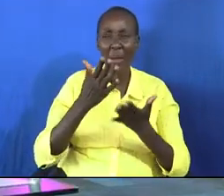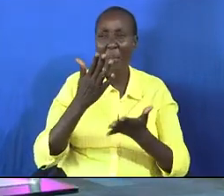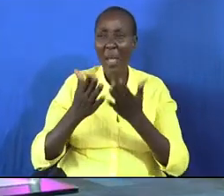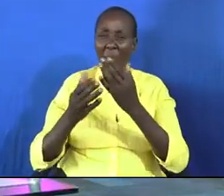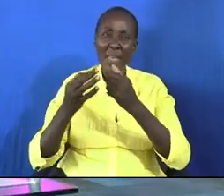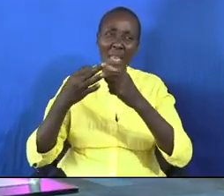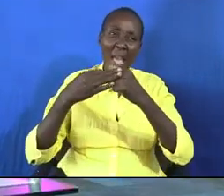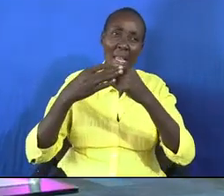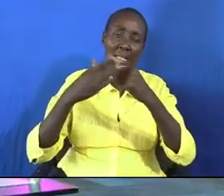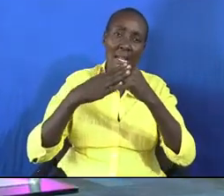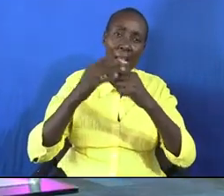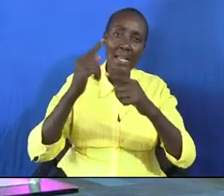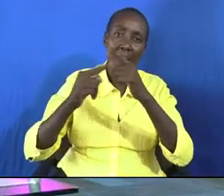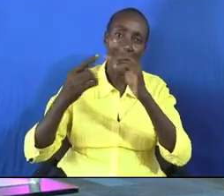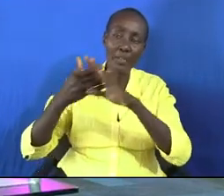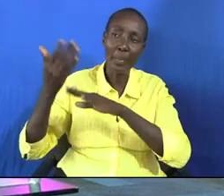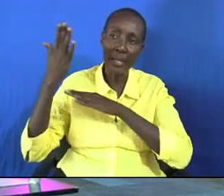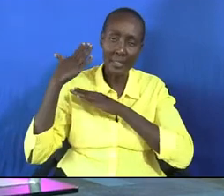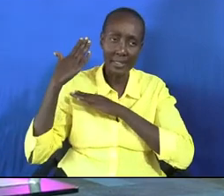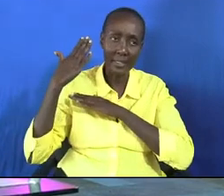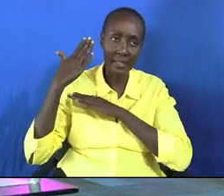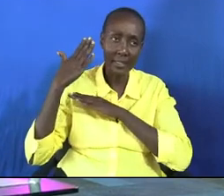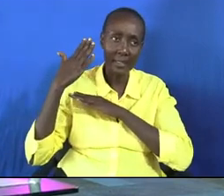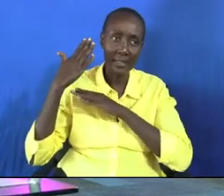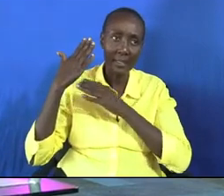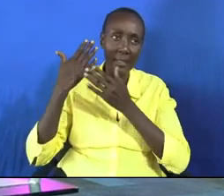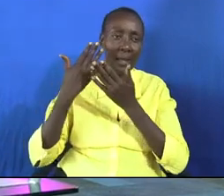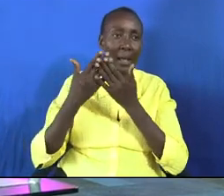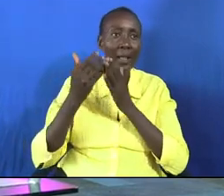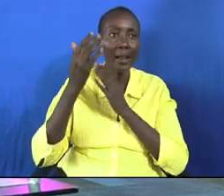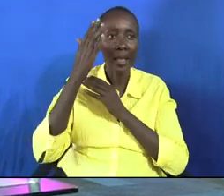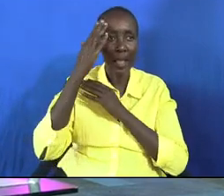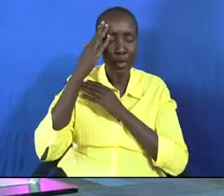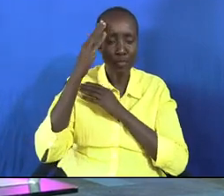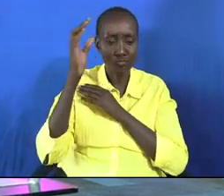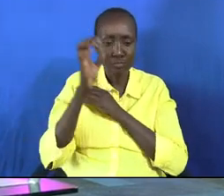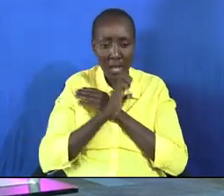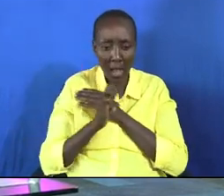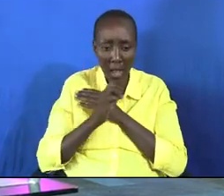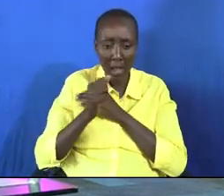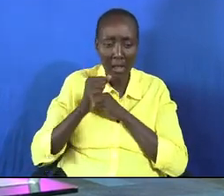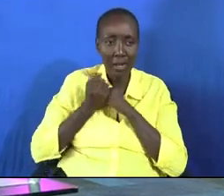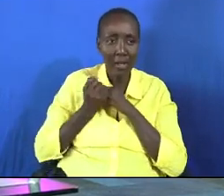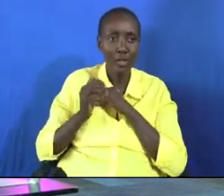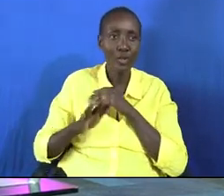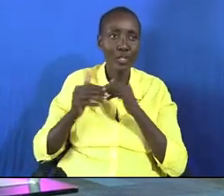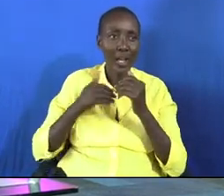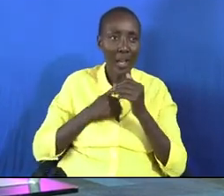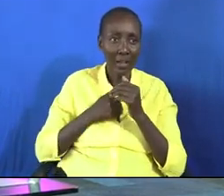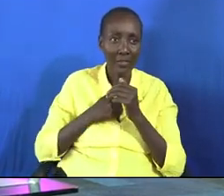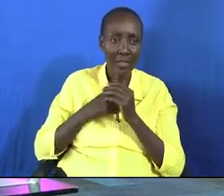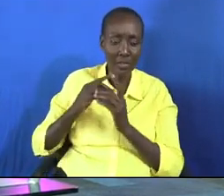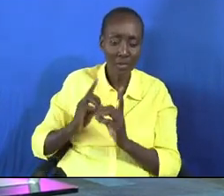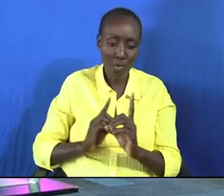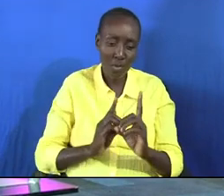about 8 or 9 years ago. And you know, I have a granddaughter who I used to come